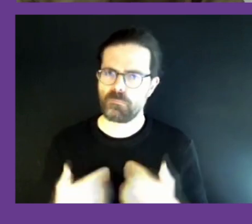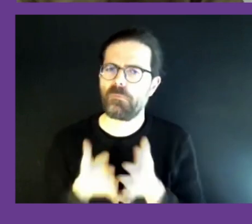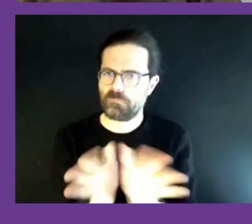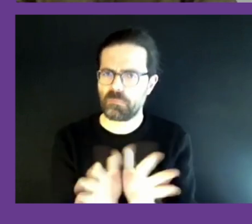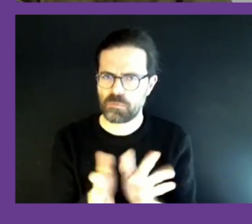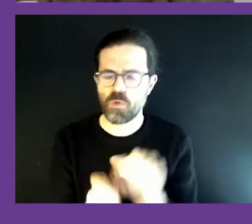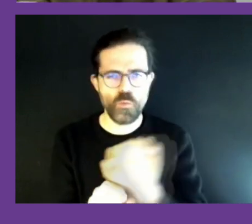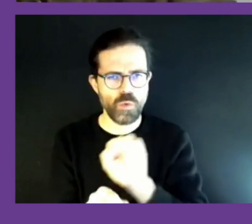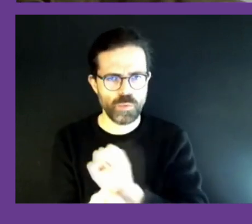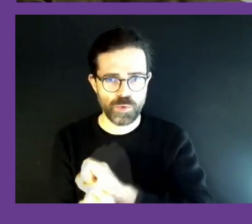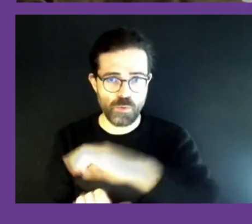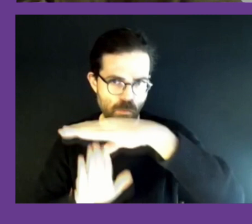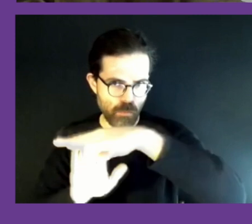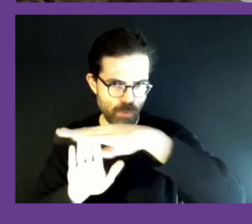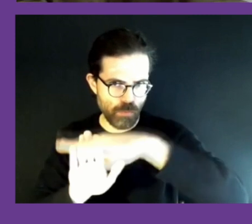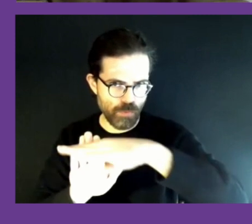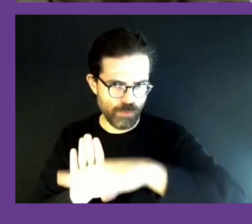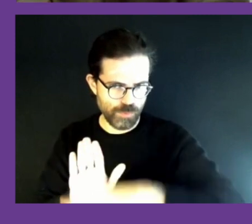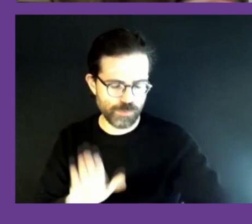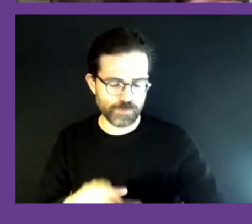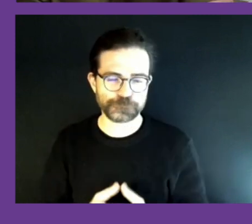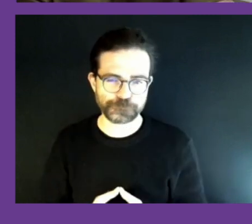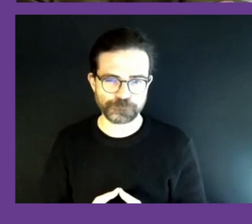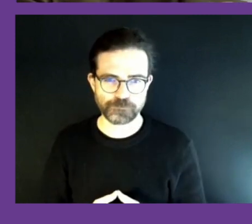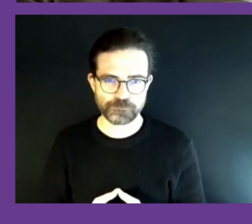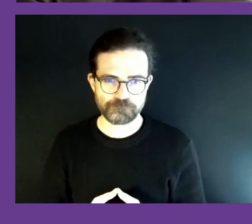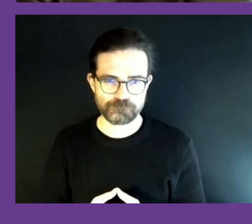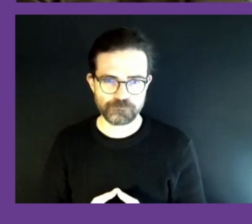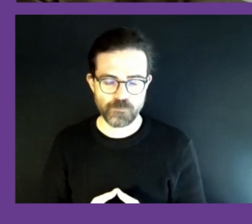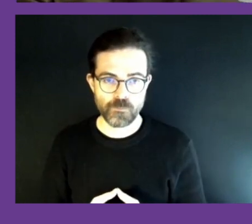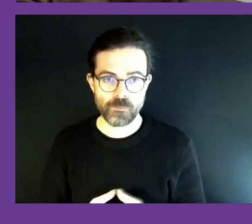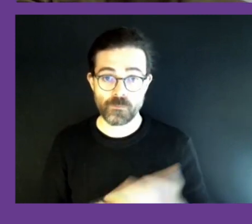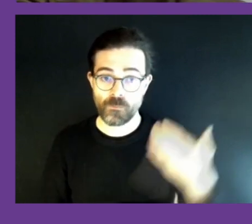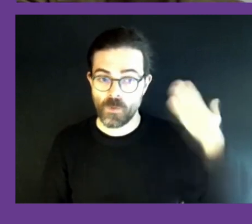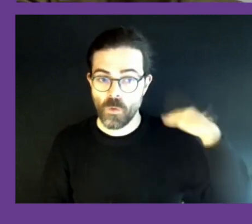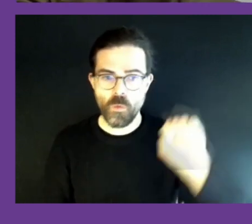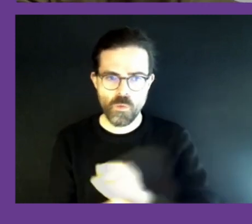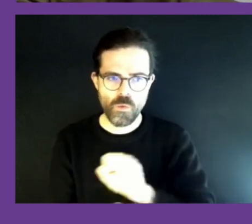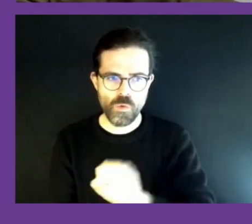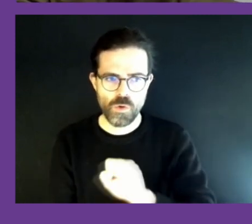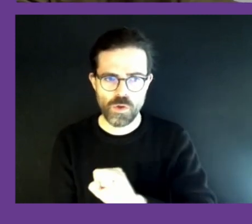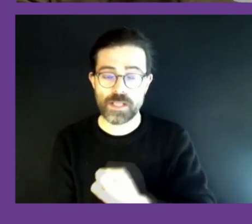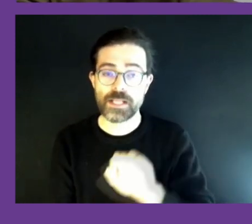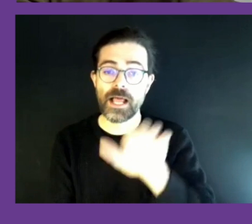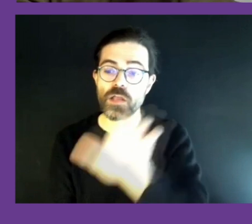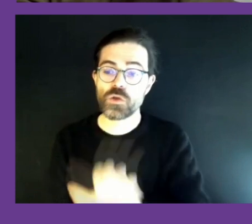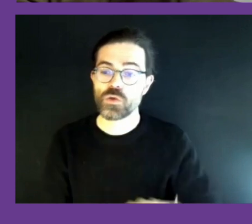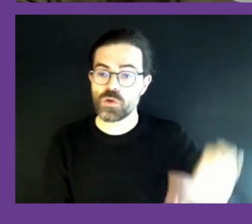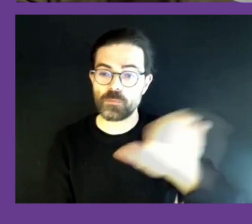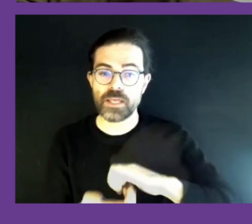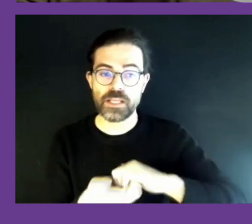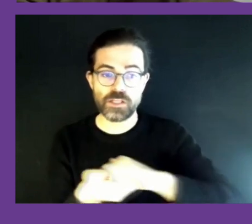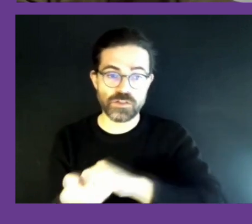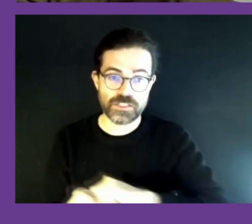standardization. So, as I mentioned, I work at EASPD, the European Association of Service Providers